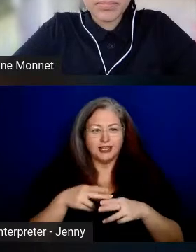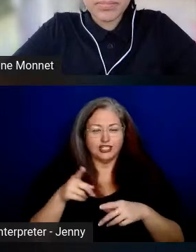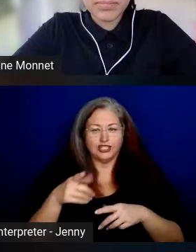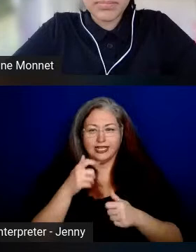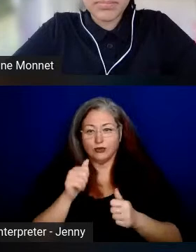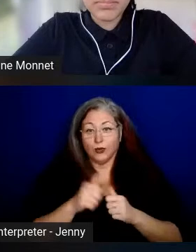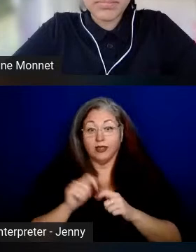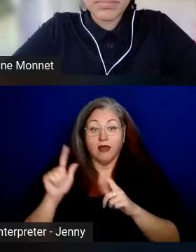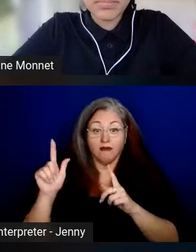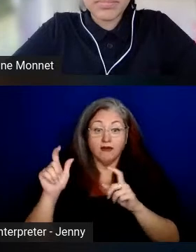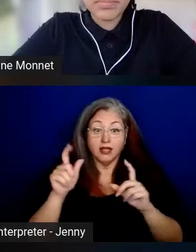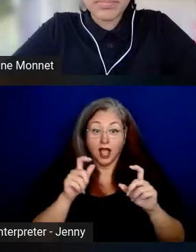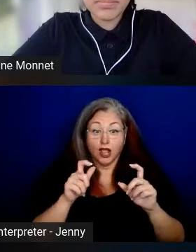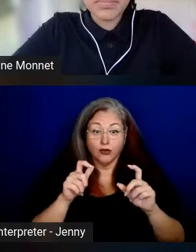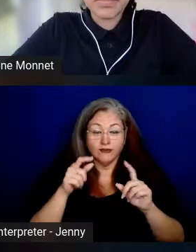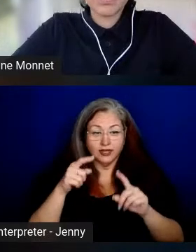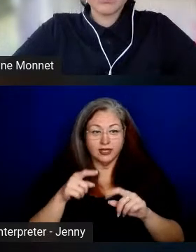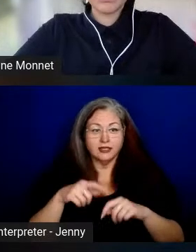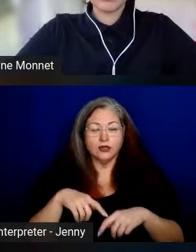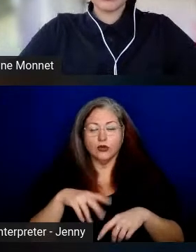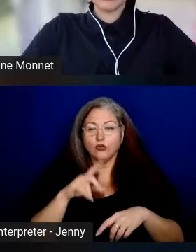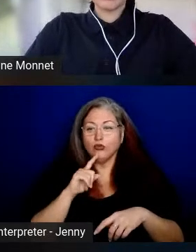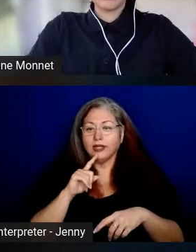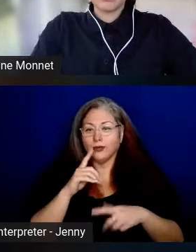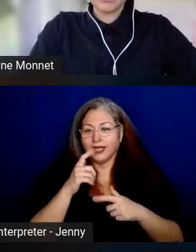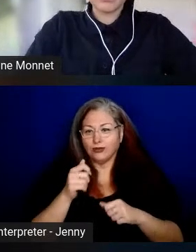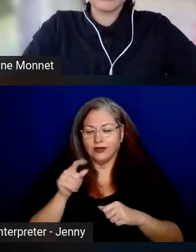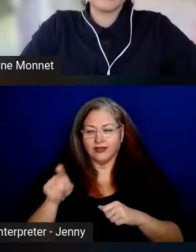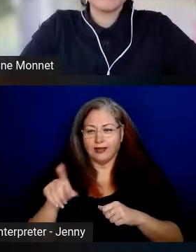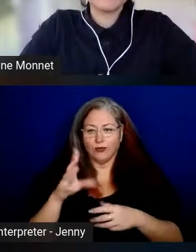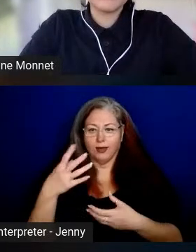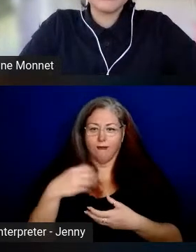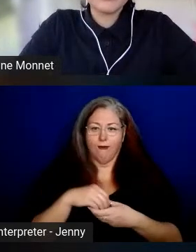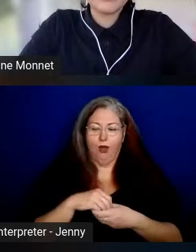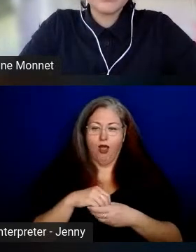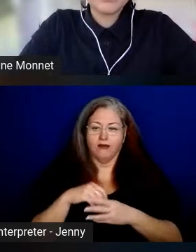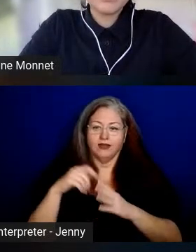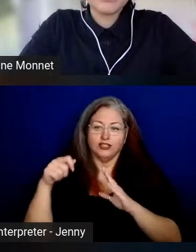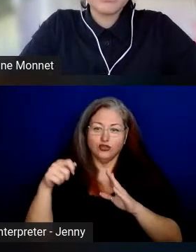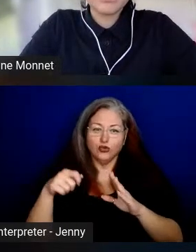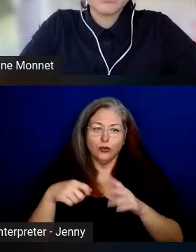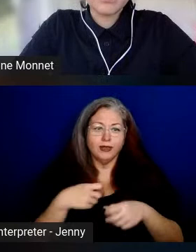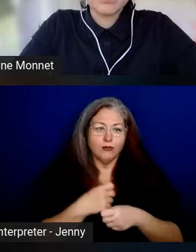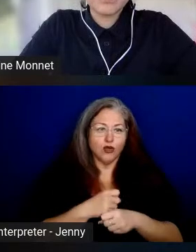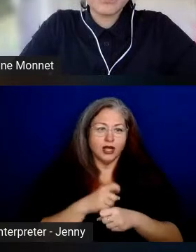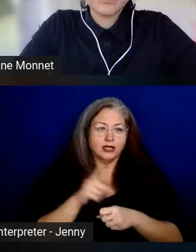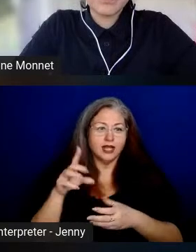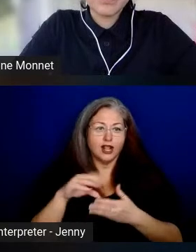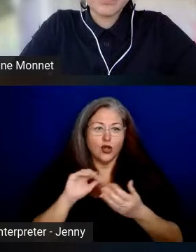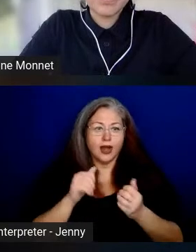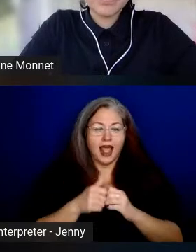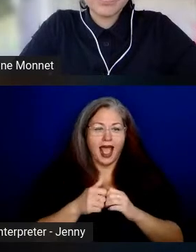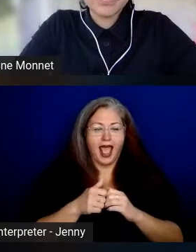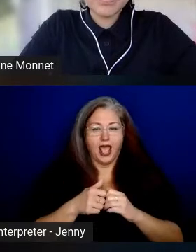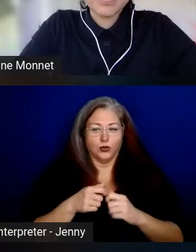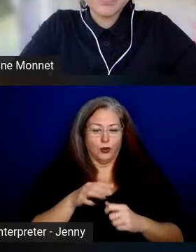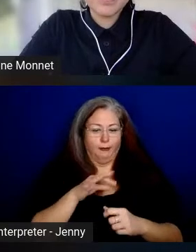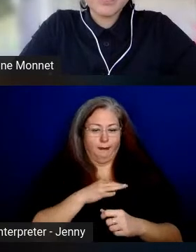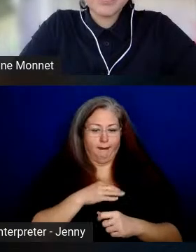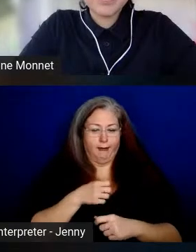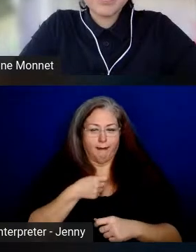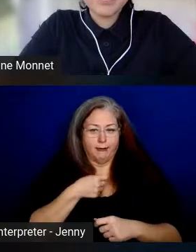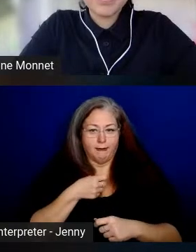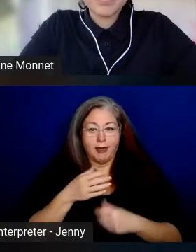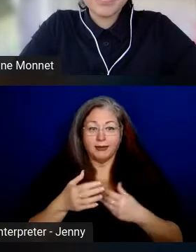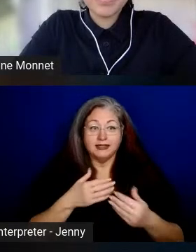in particular. And it was really interesting for them to be a part of the shoot and the production. They learned how to mic themselves up, because even